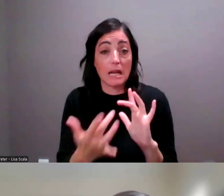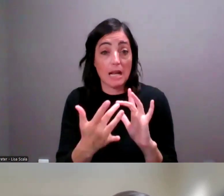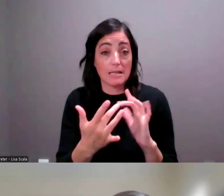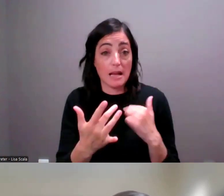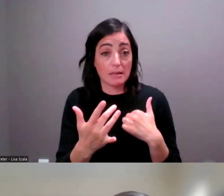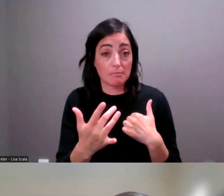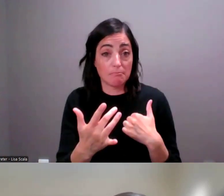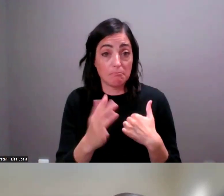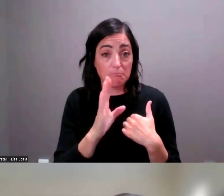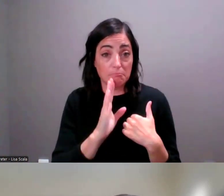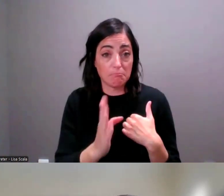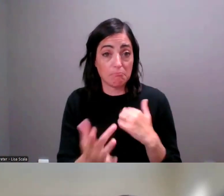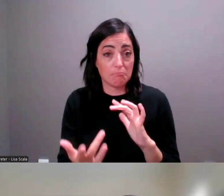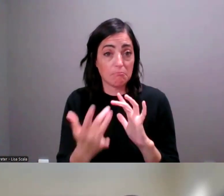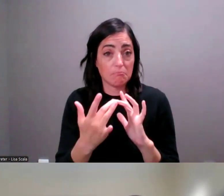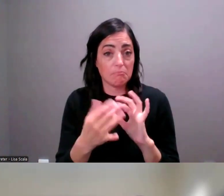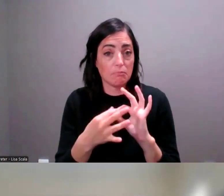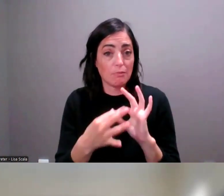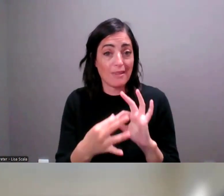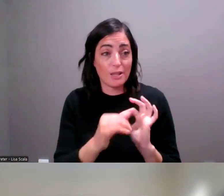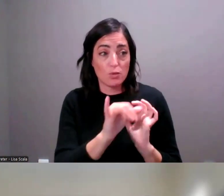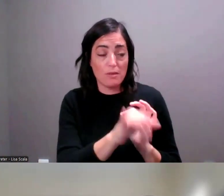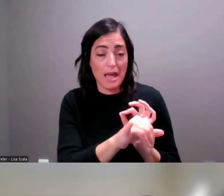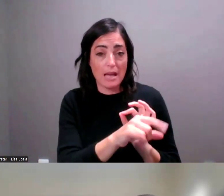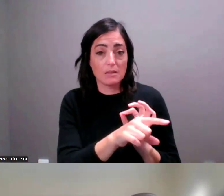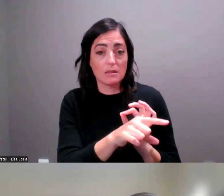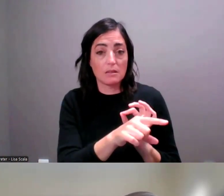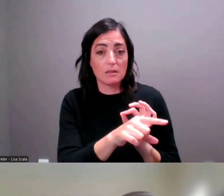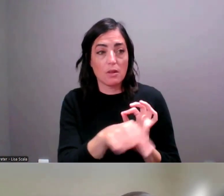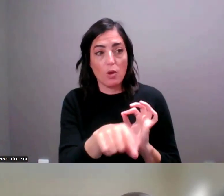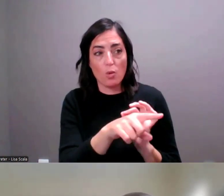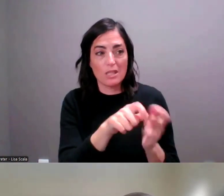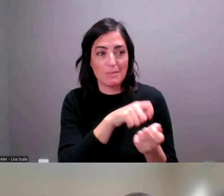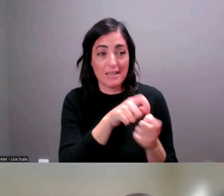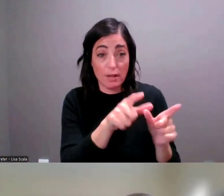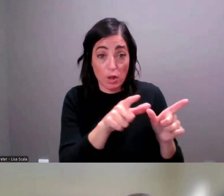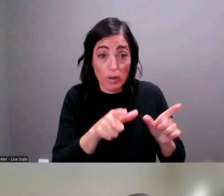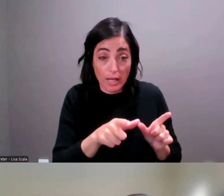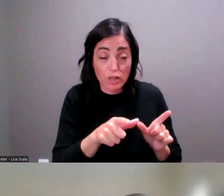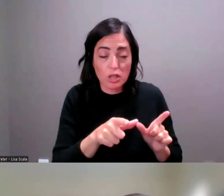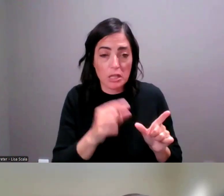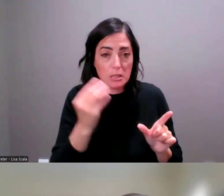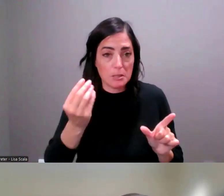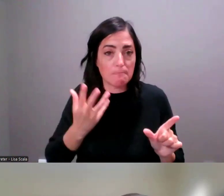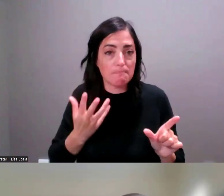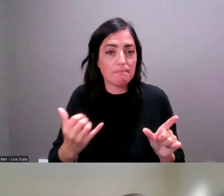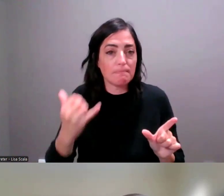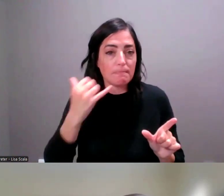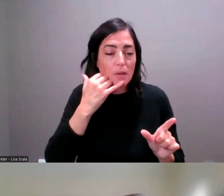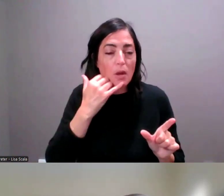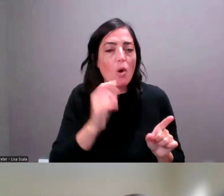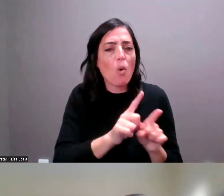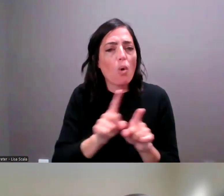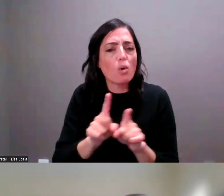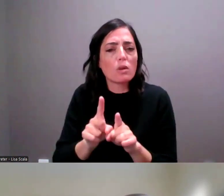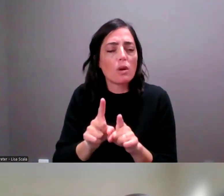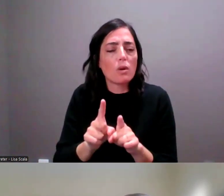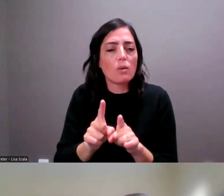contact me about that these specific locations. You can